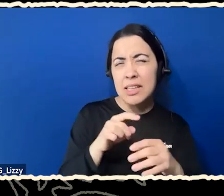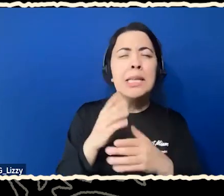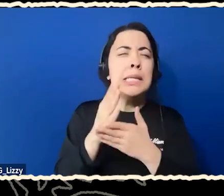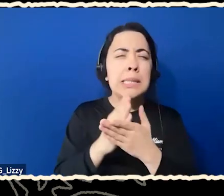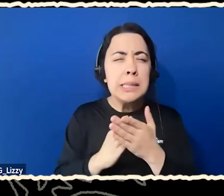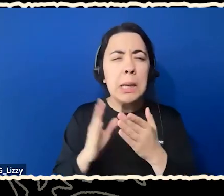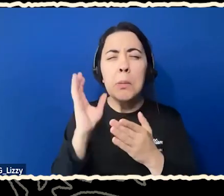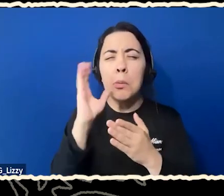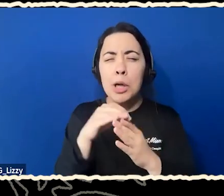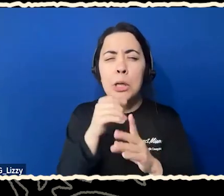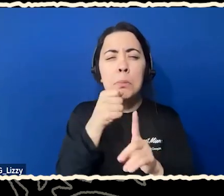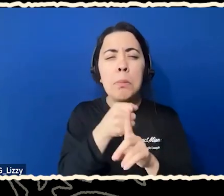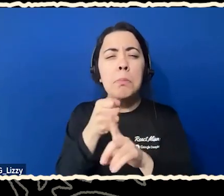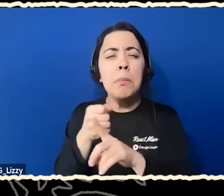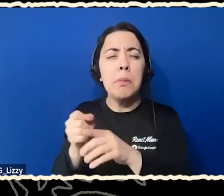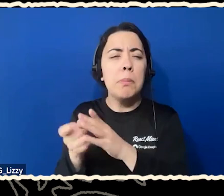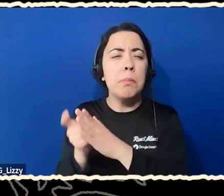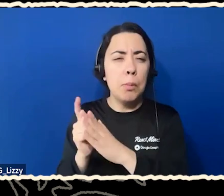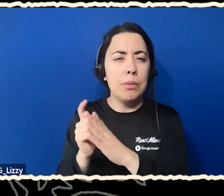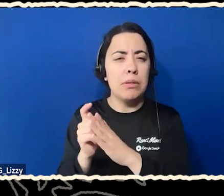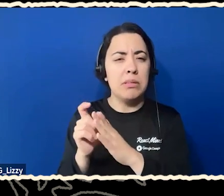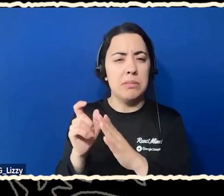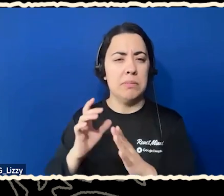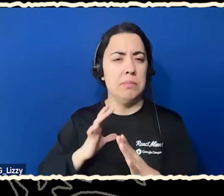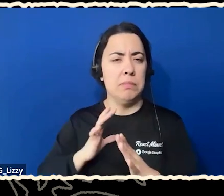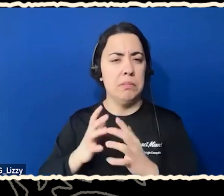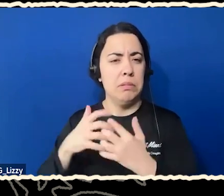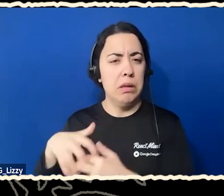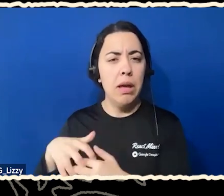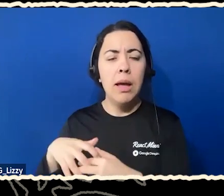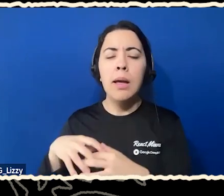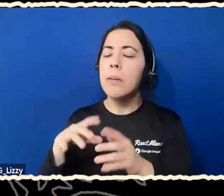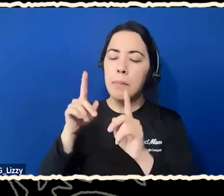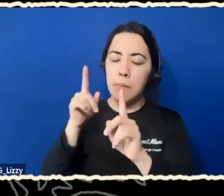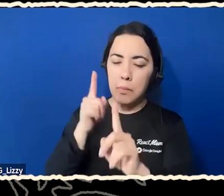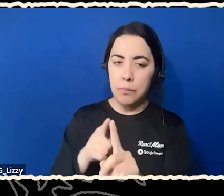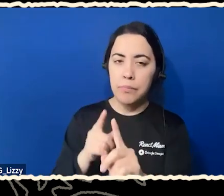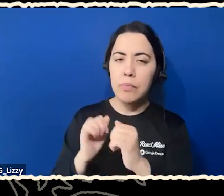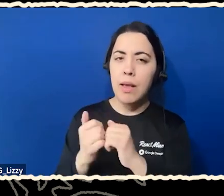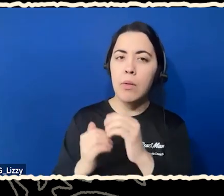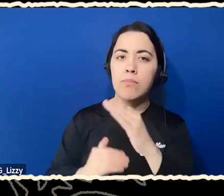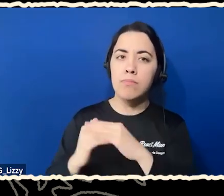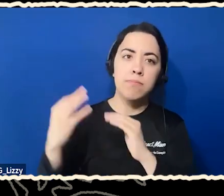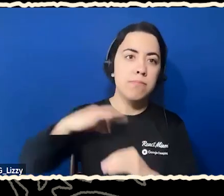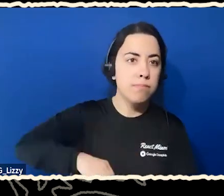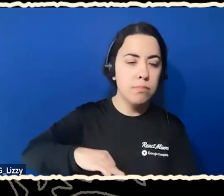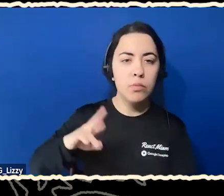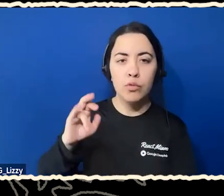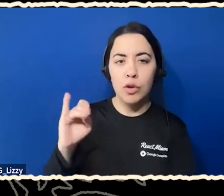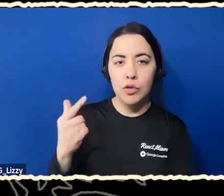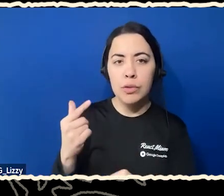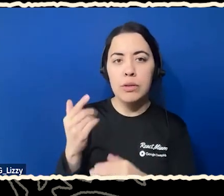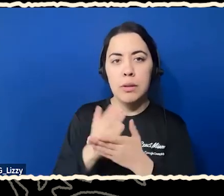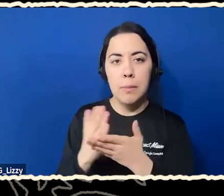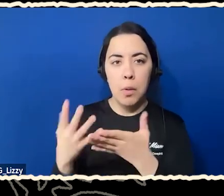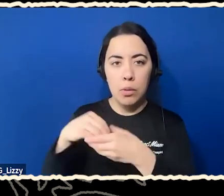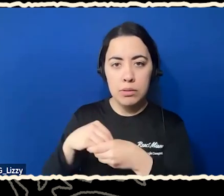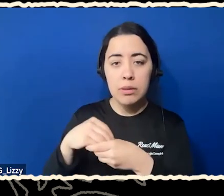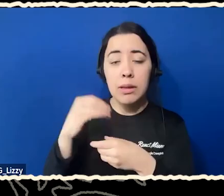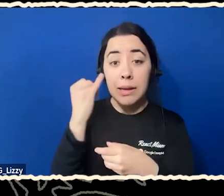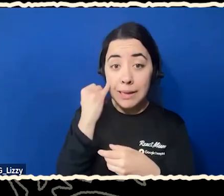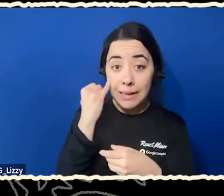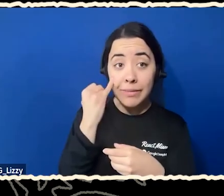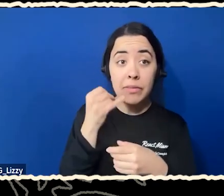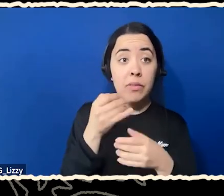So how do we optimize rendering components? The main way we do this is by skipping rendering a component if the props